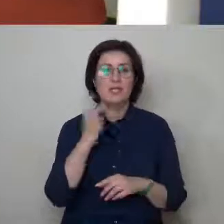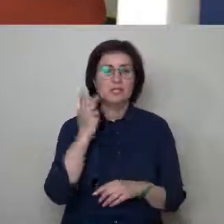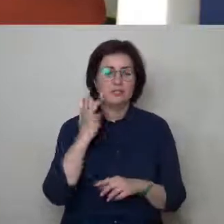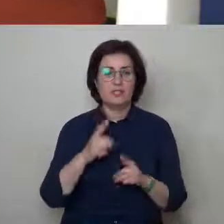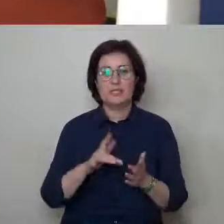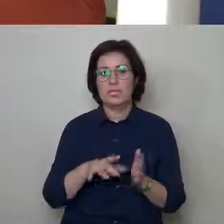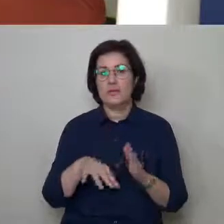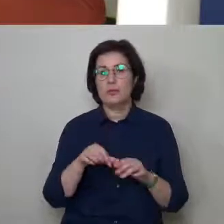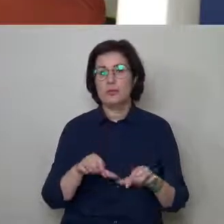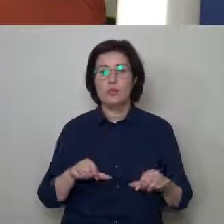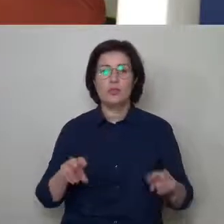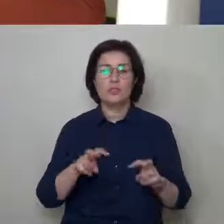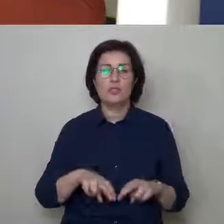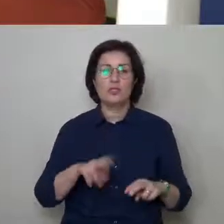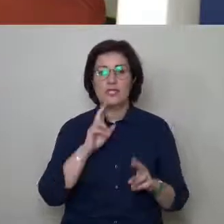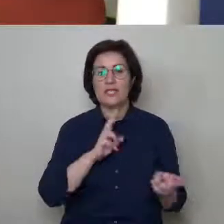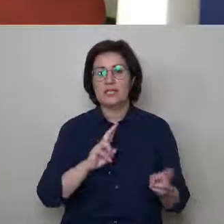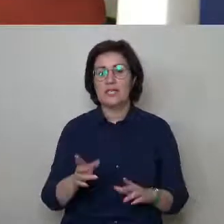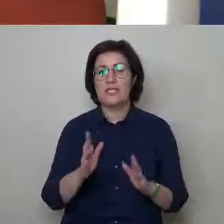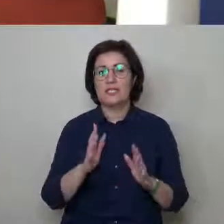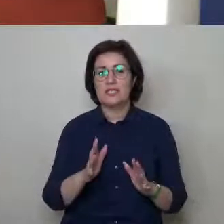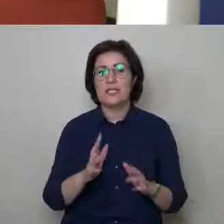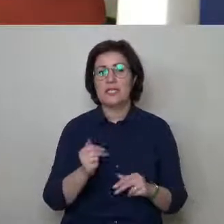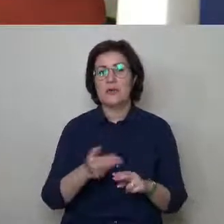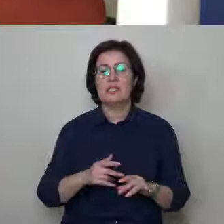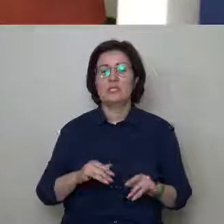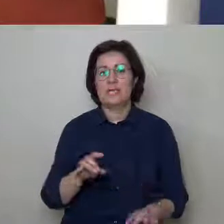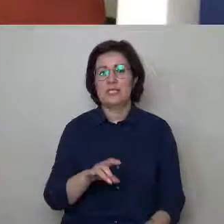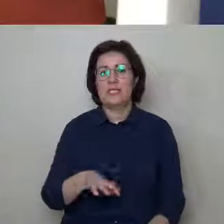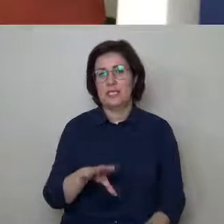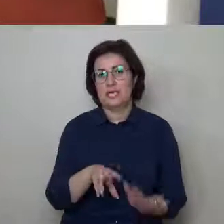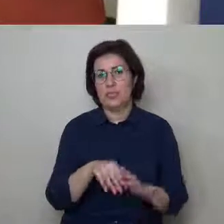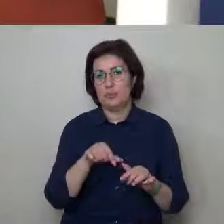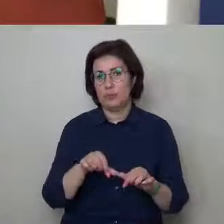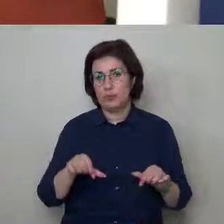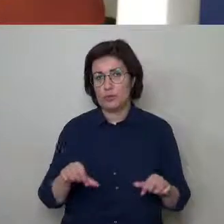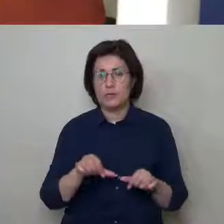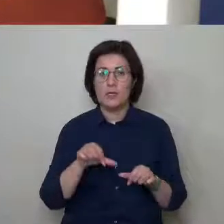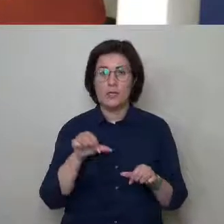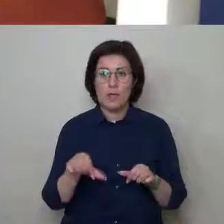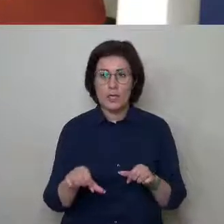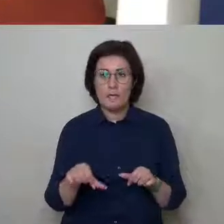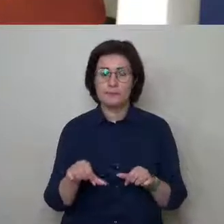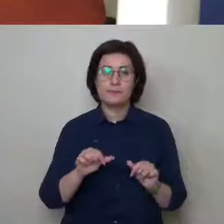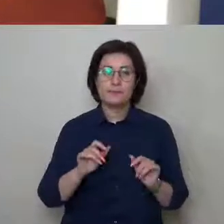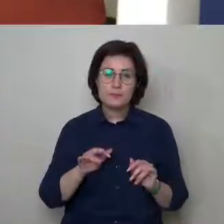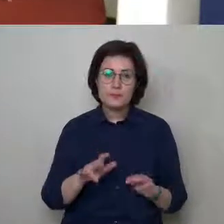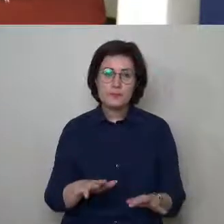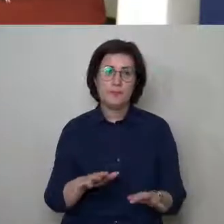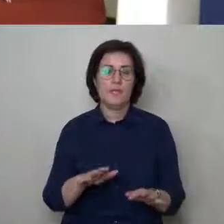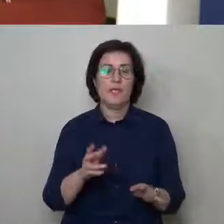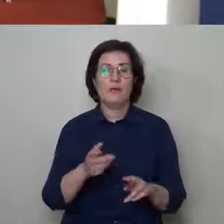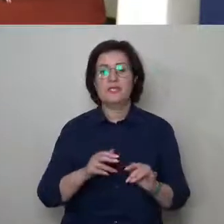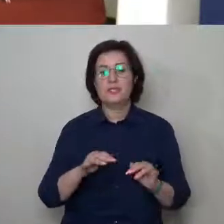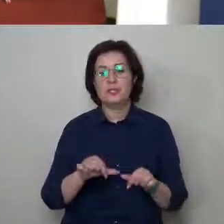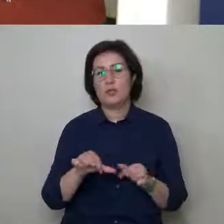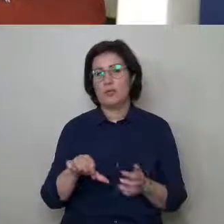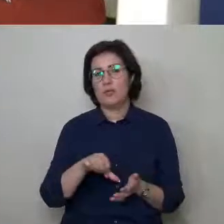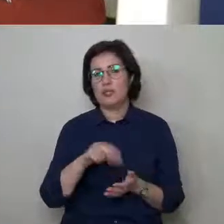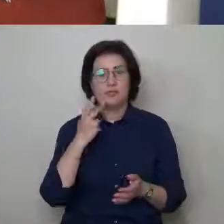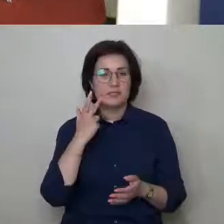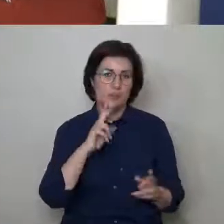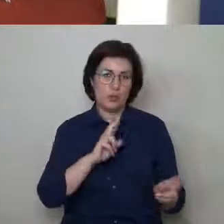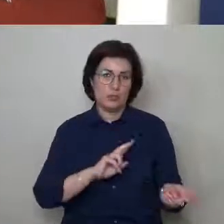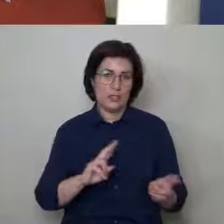the complaints, including the CEC. But the CEC has always only handled complaints about inaction of the